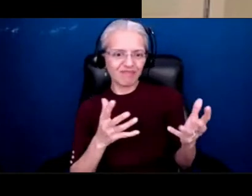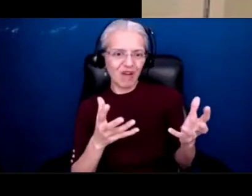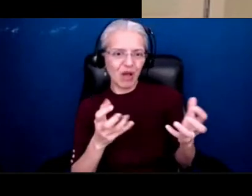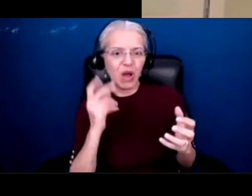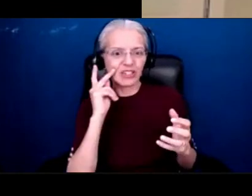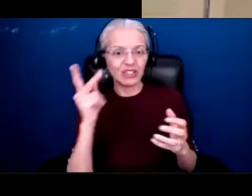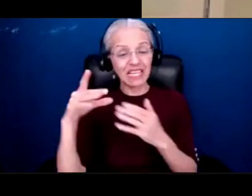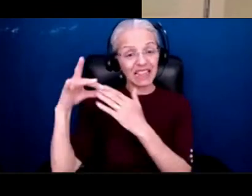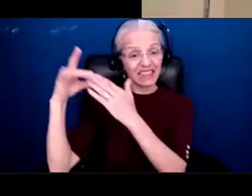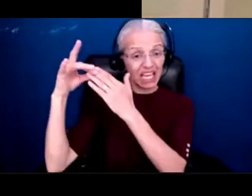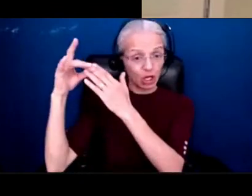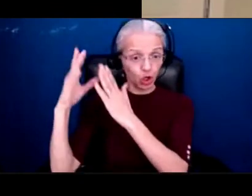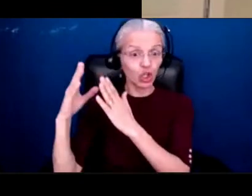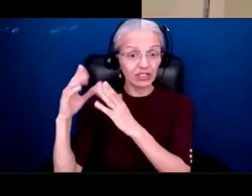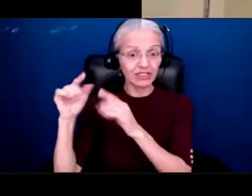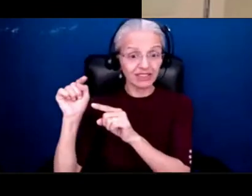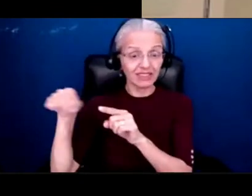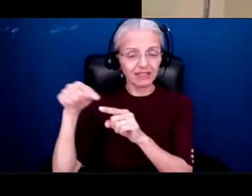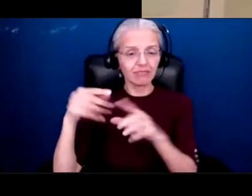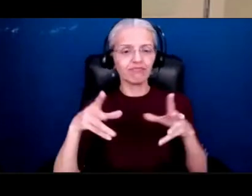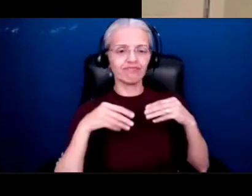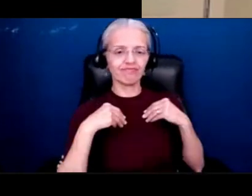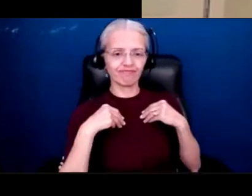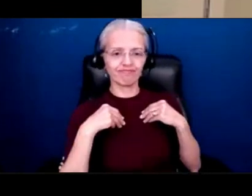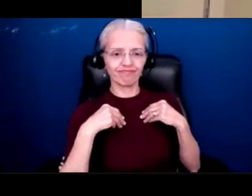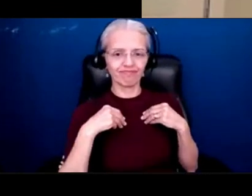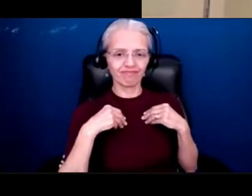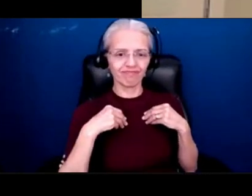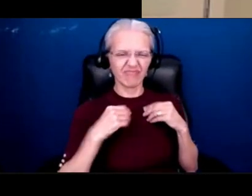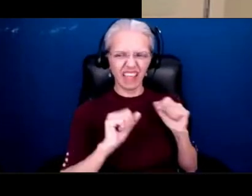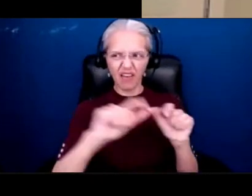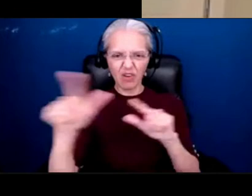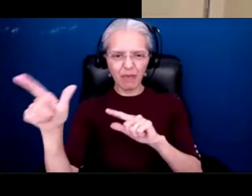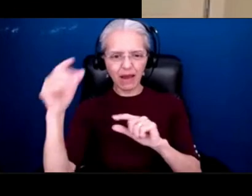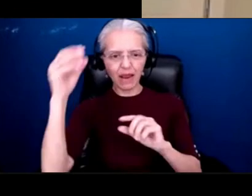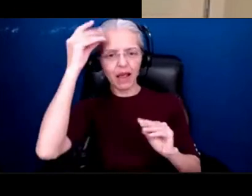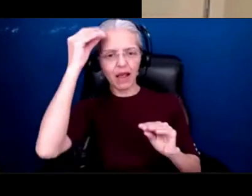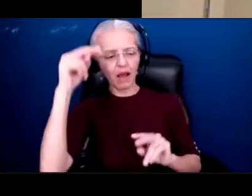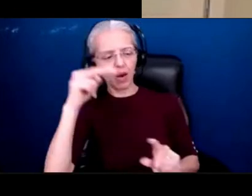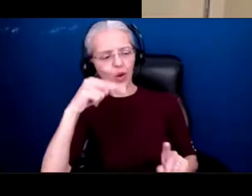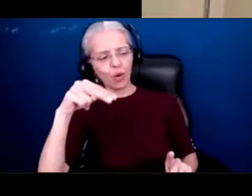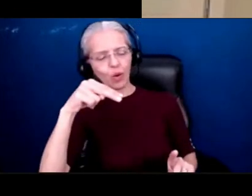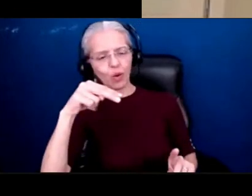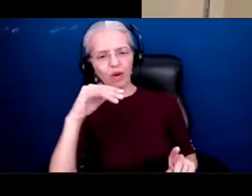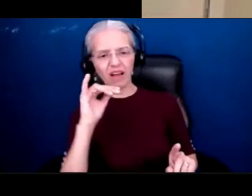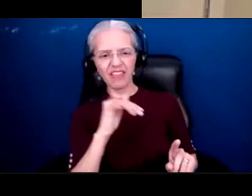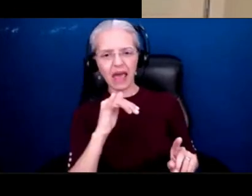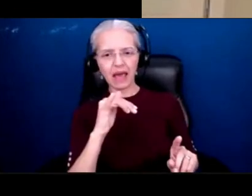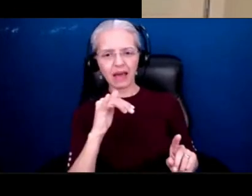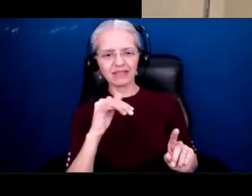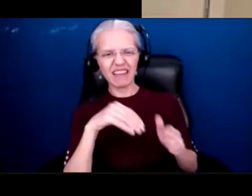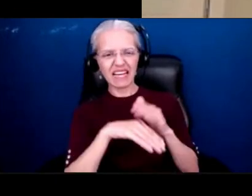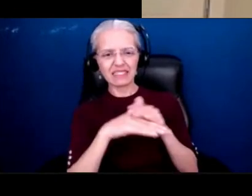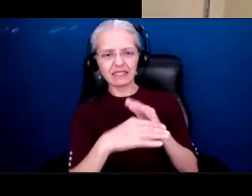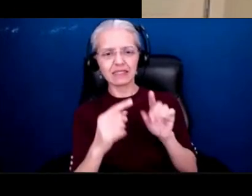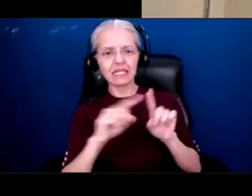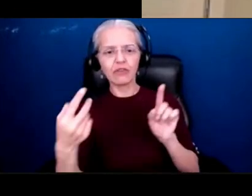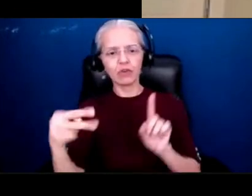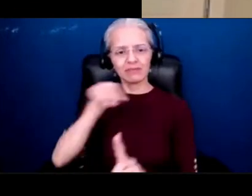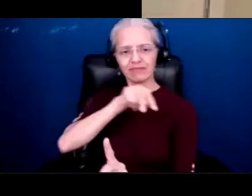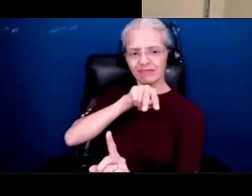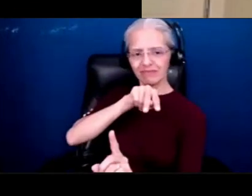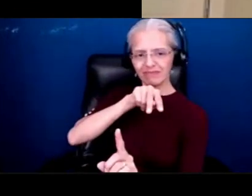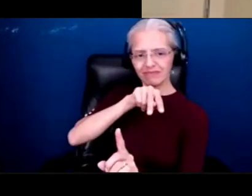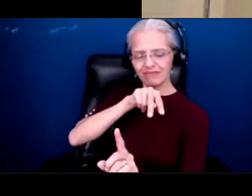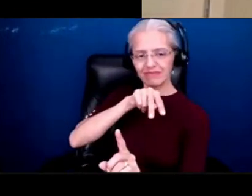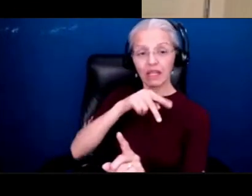leadership and, you know, everybody think about access in a different way.